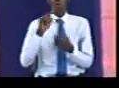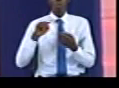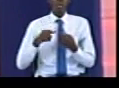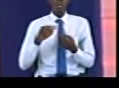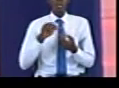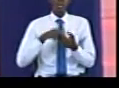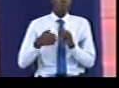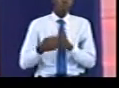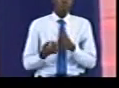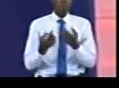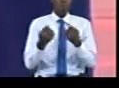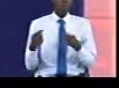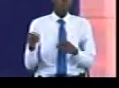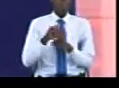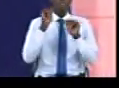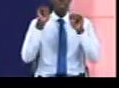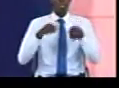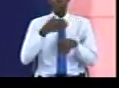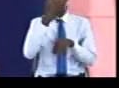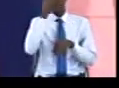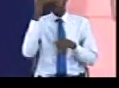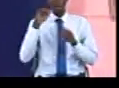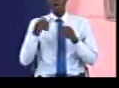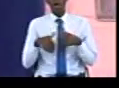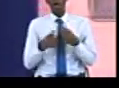can forget. How many times, you know,